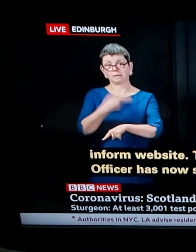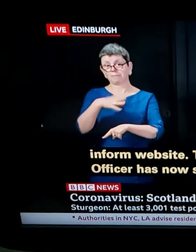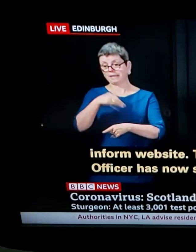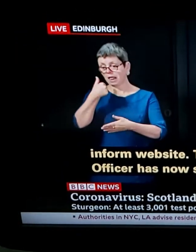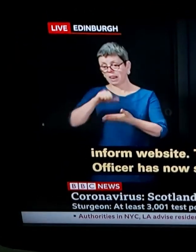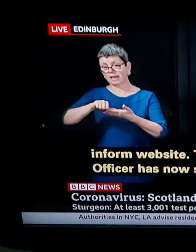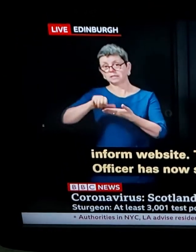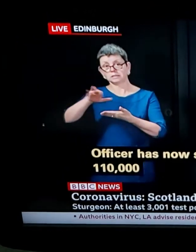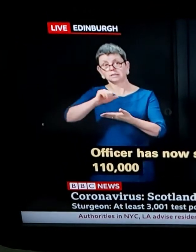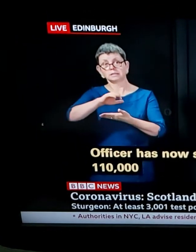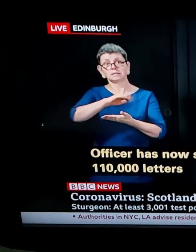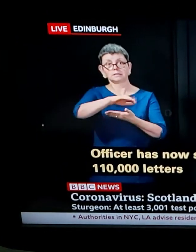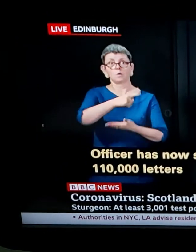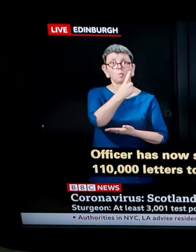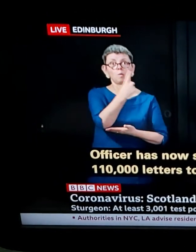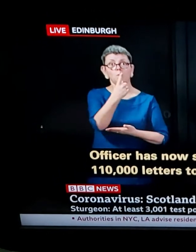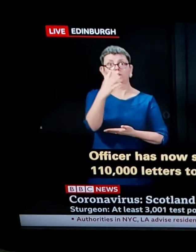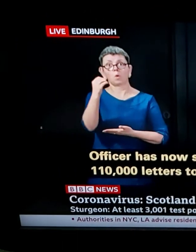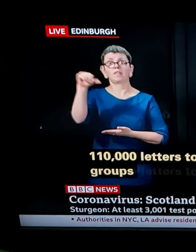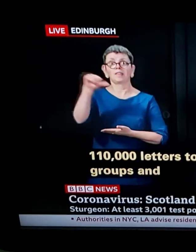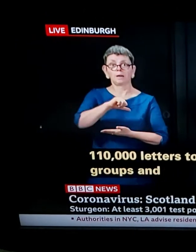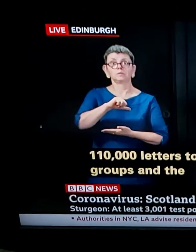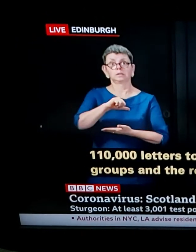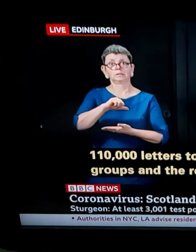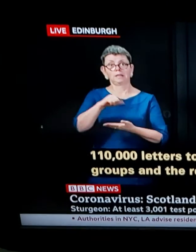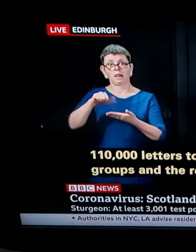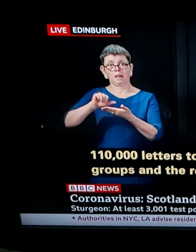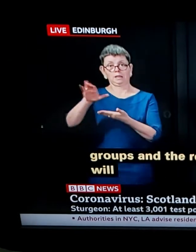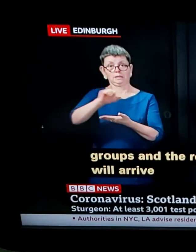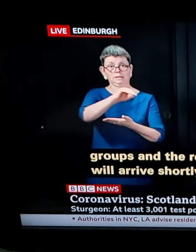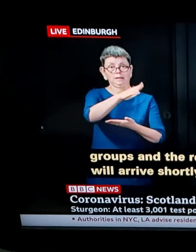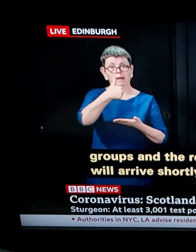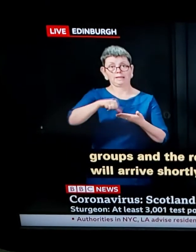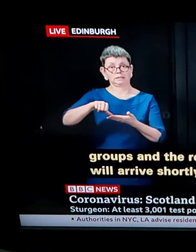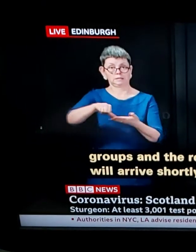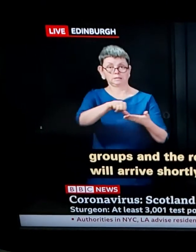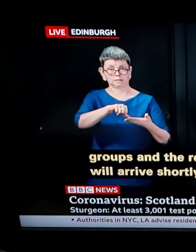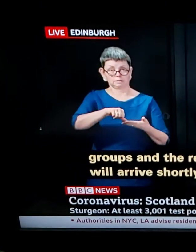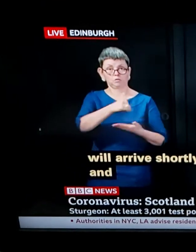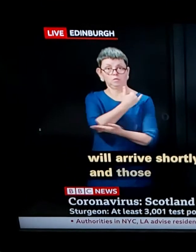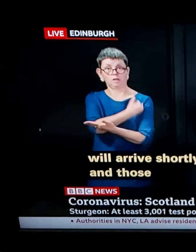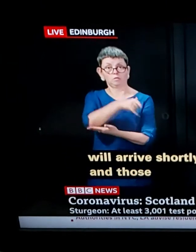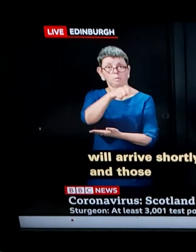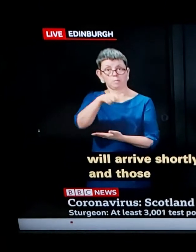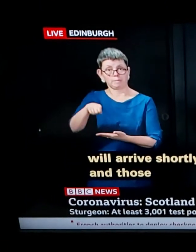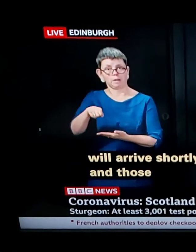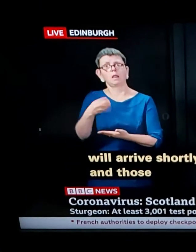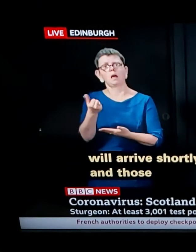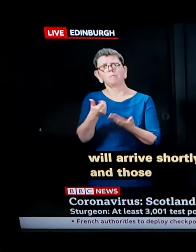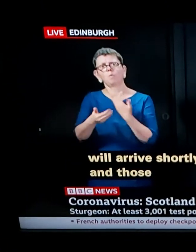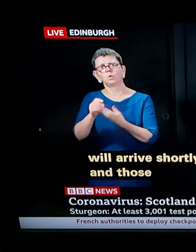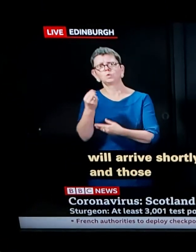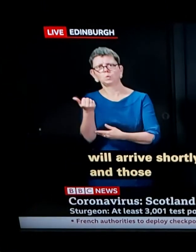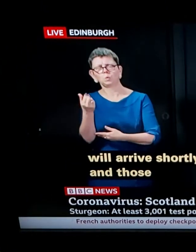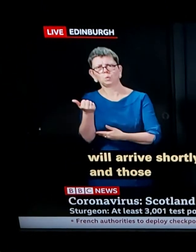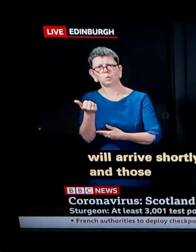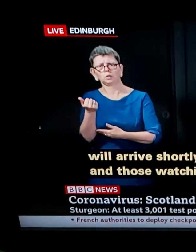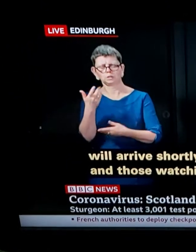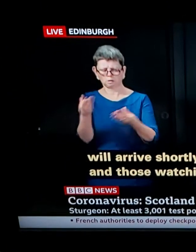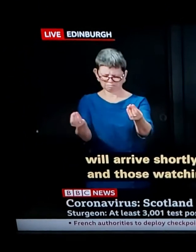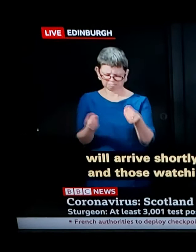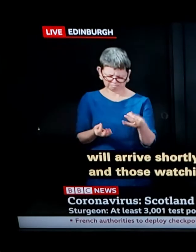groups, and the remainder of these will arrive shortly. These letters, and those watching who have received one will know about this, they give information on